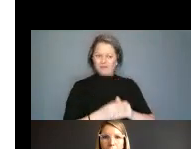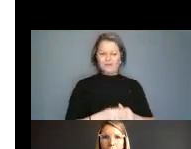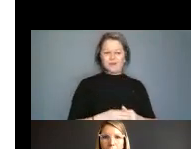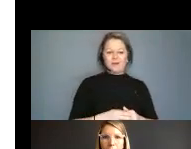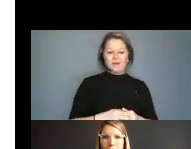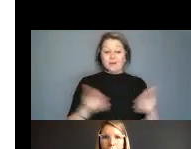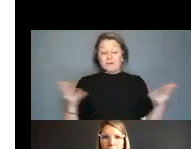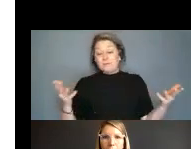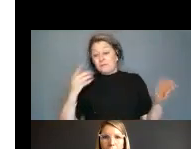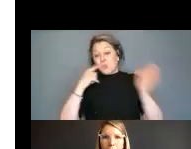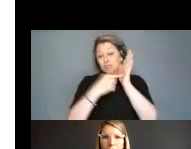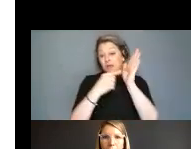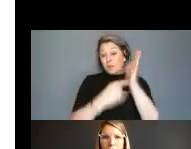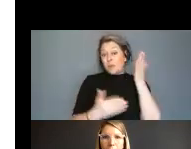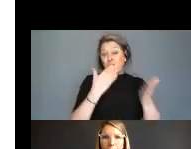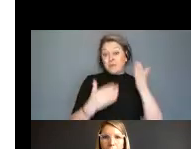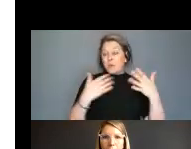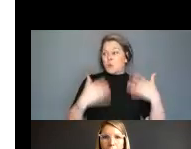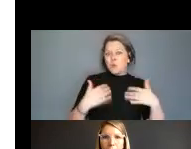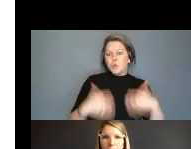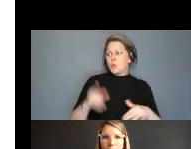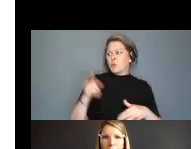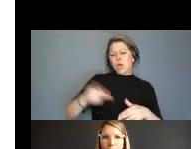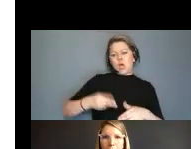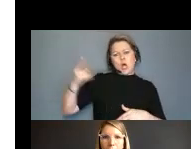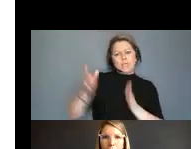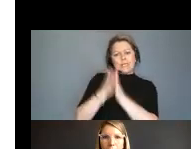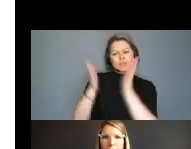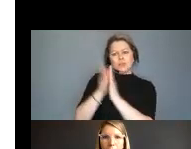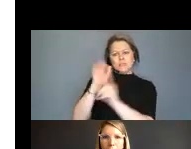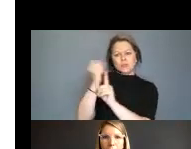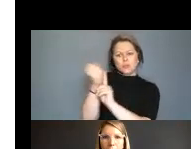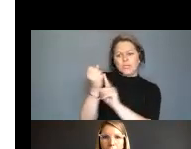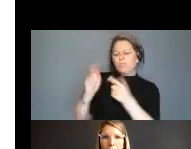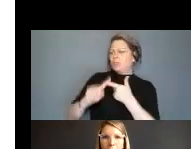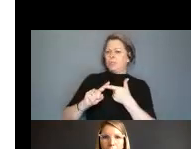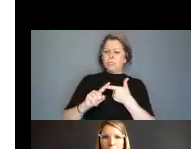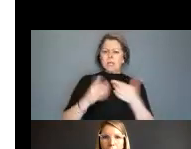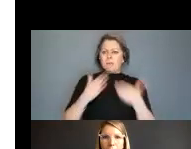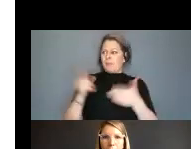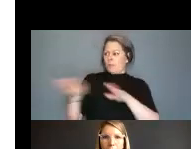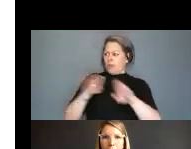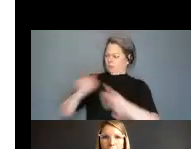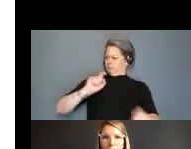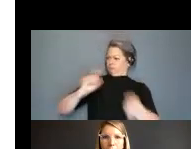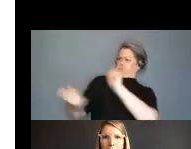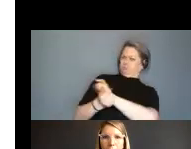Maybe there is an imminent danger. Maybe there is a significant change in a person's behavior.